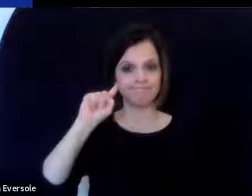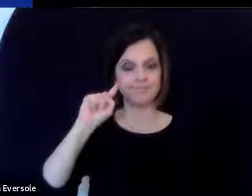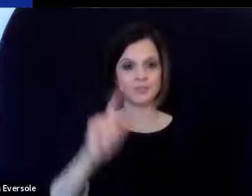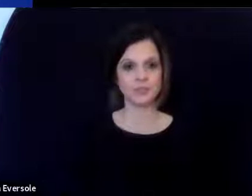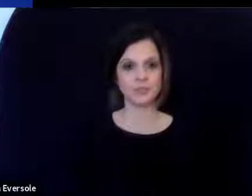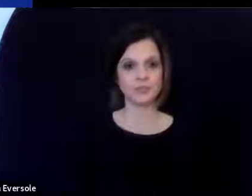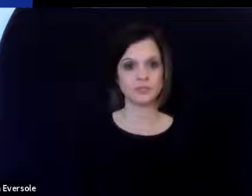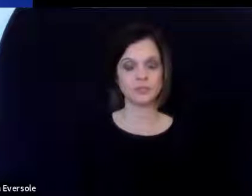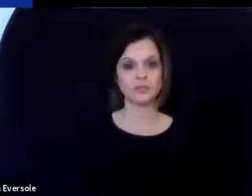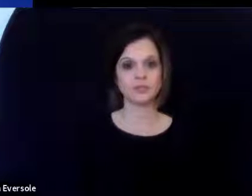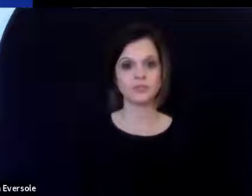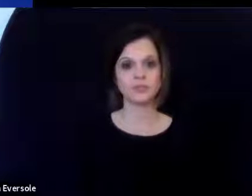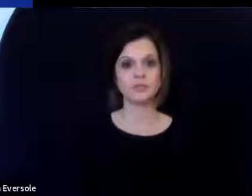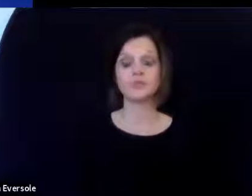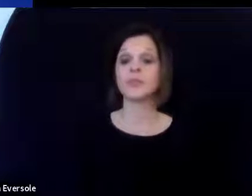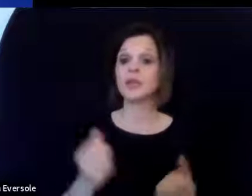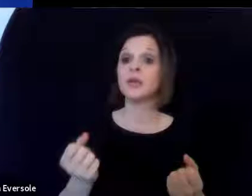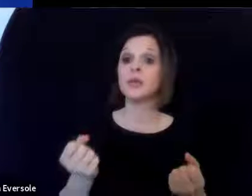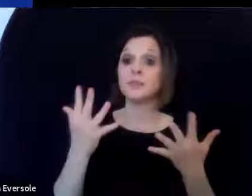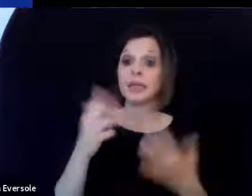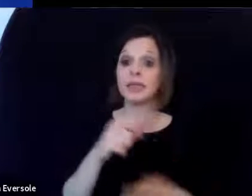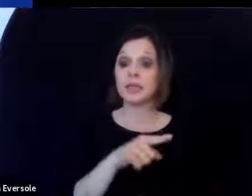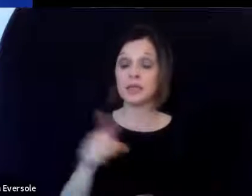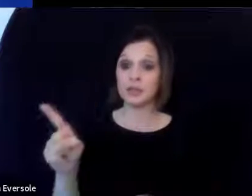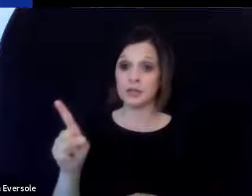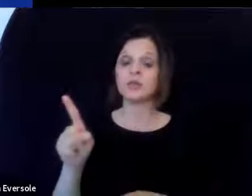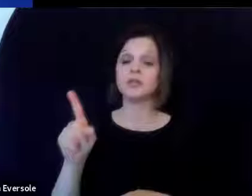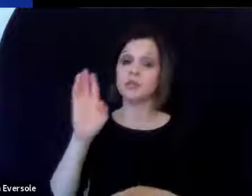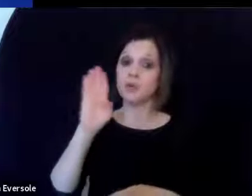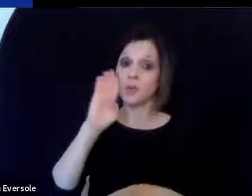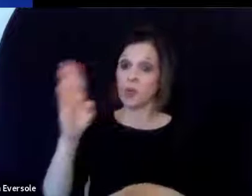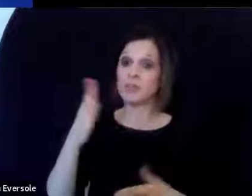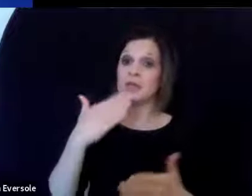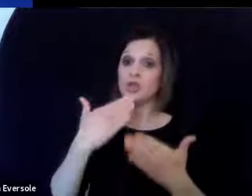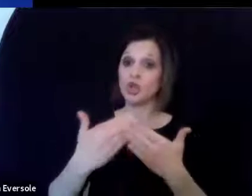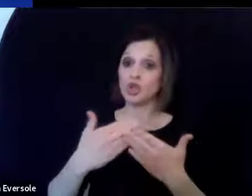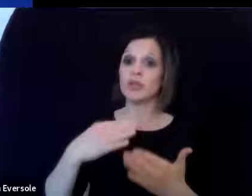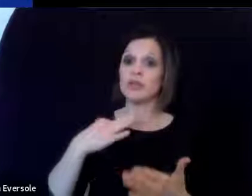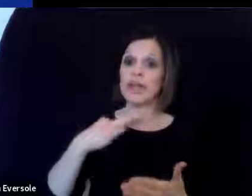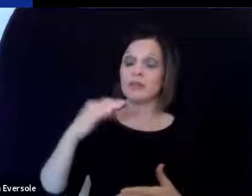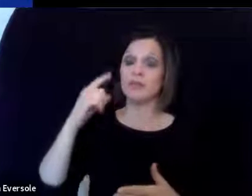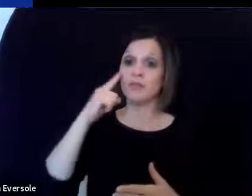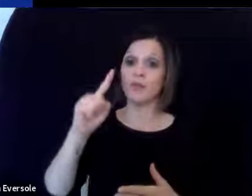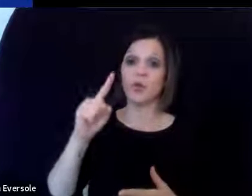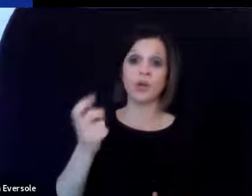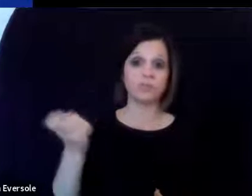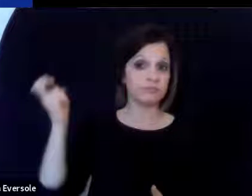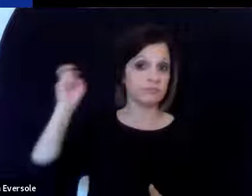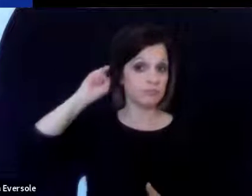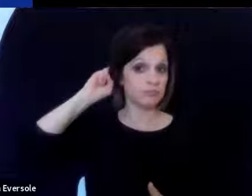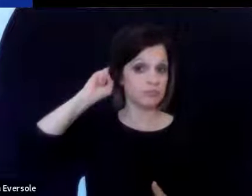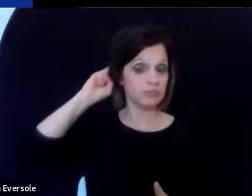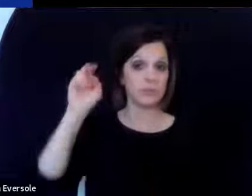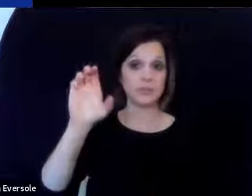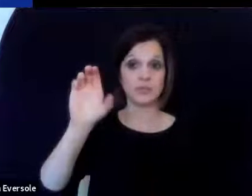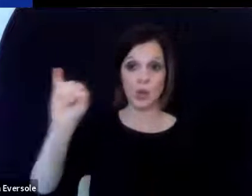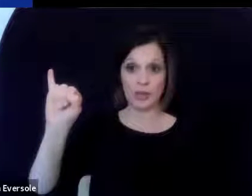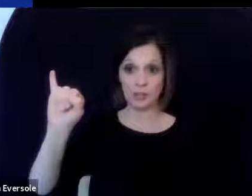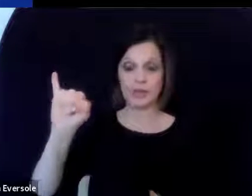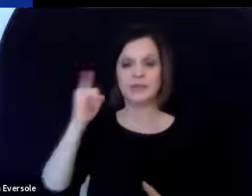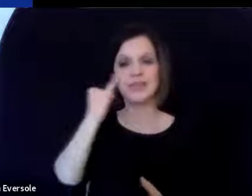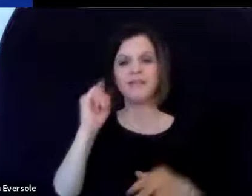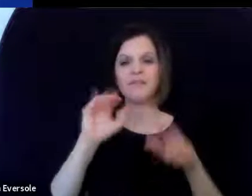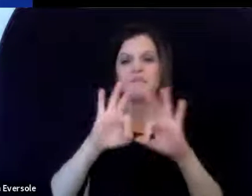Many kids with charge will be deemed candidates for cochlear implants if their families want to pursue that avenue,